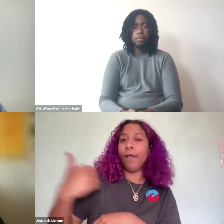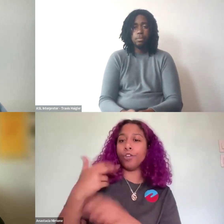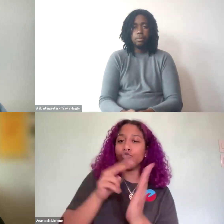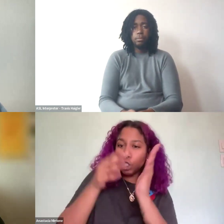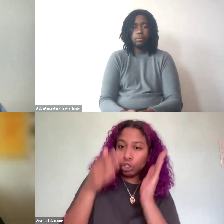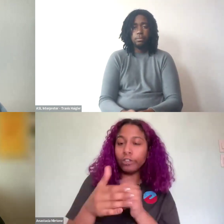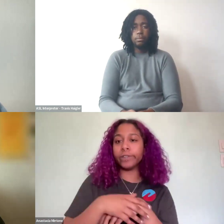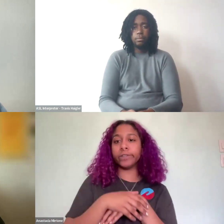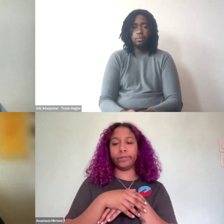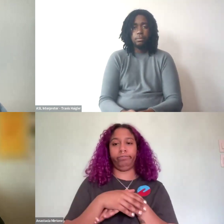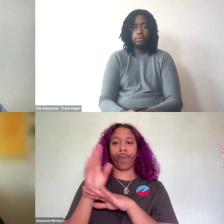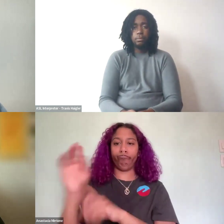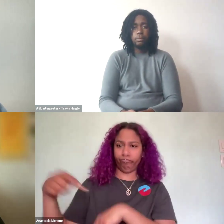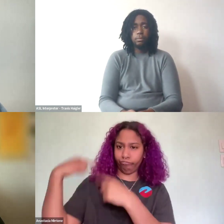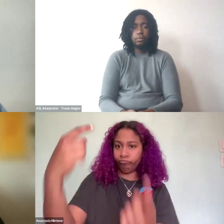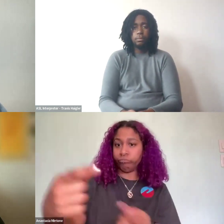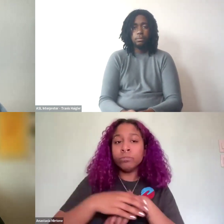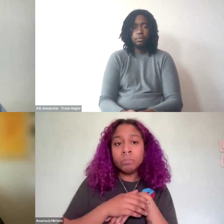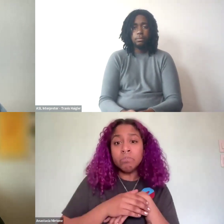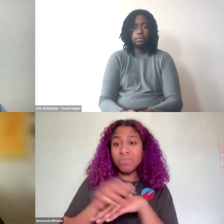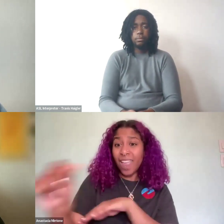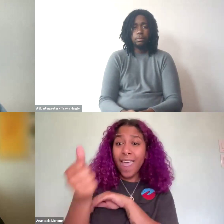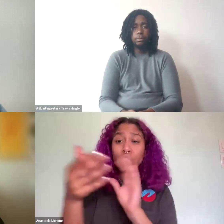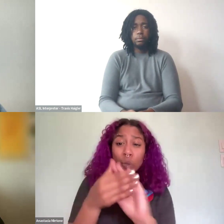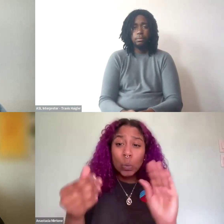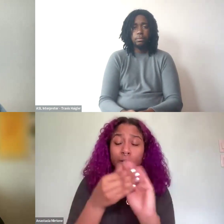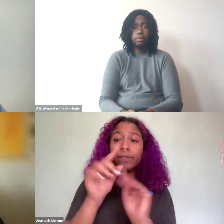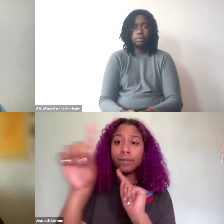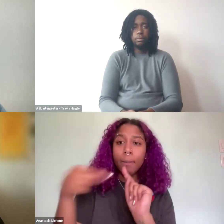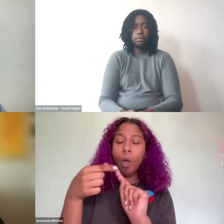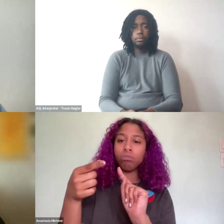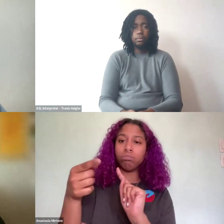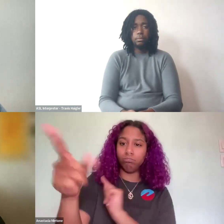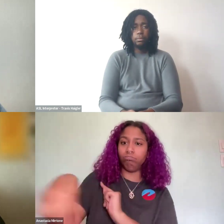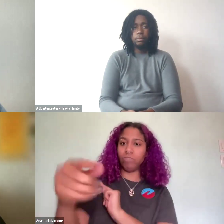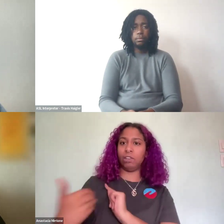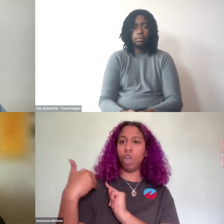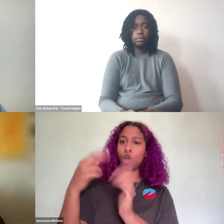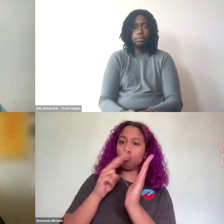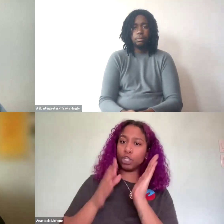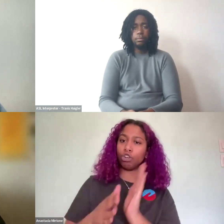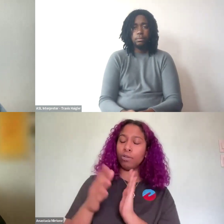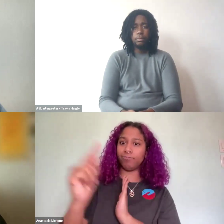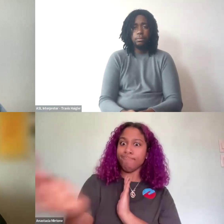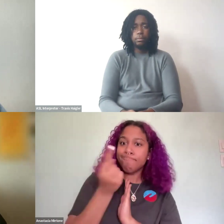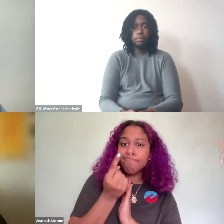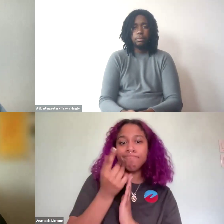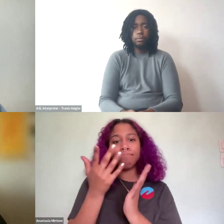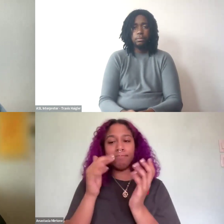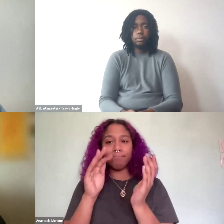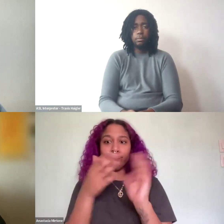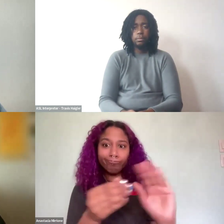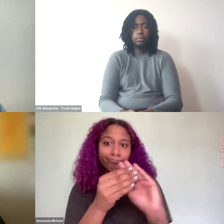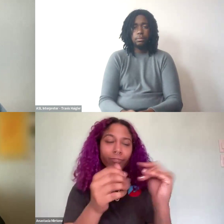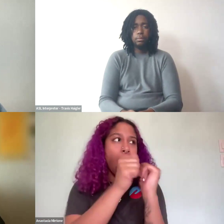Are there any stories about them coming to you, how the book has influenced them directly, that have resonated